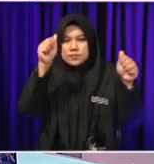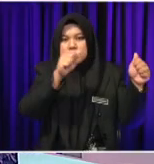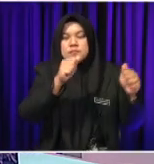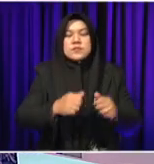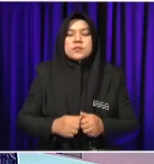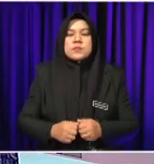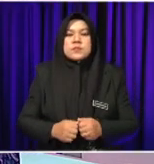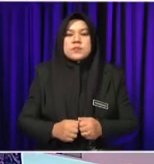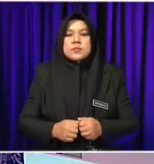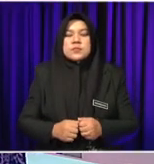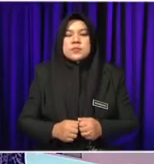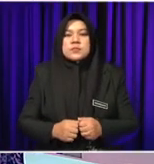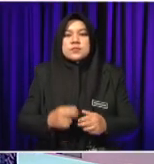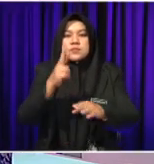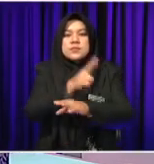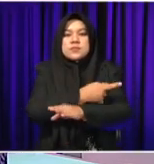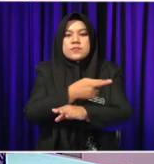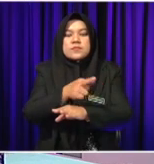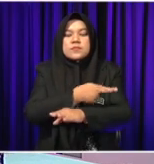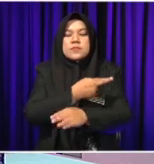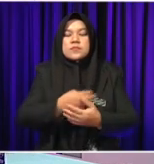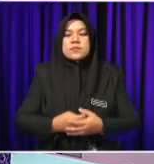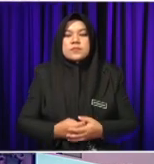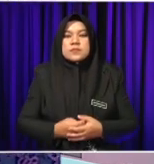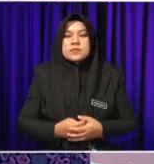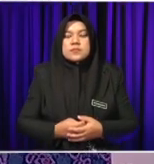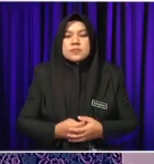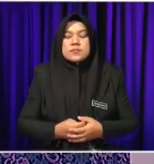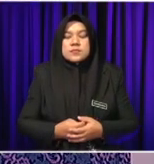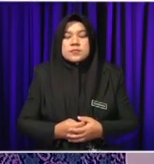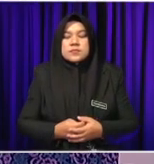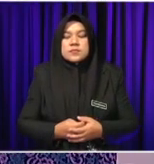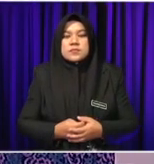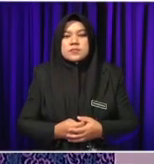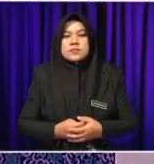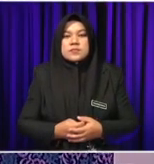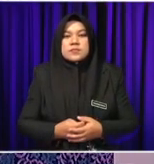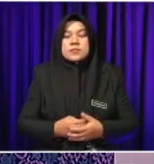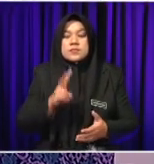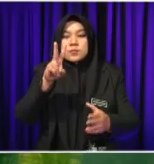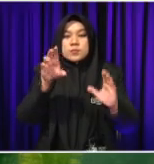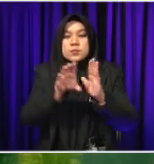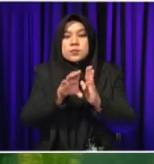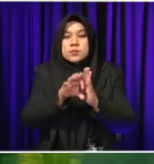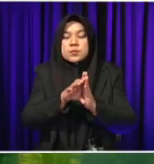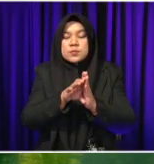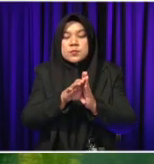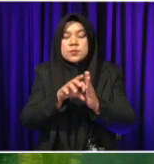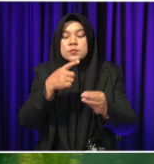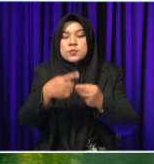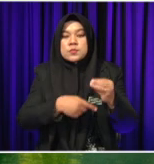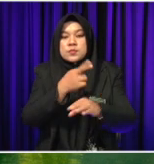least will be the rhyme. So let me just give you an example of the rhyme. The 2 examples from the first